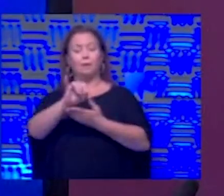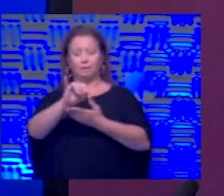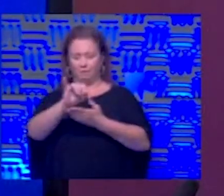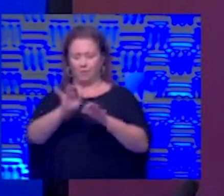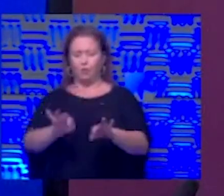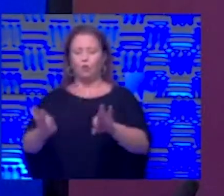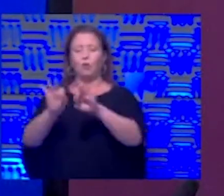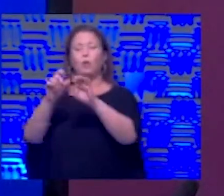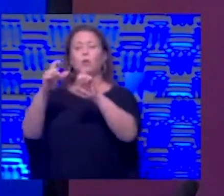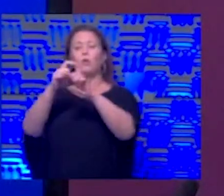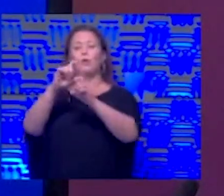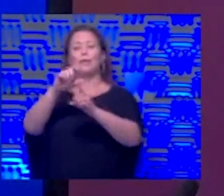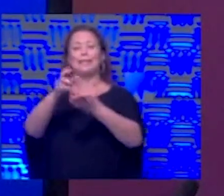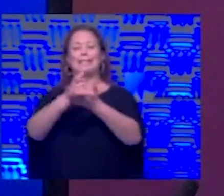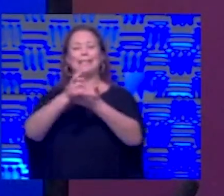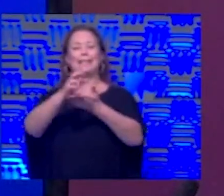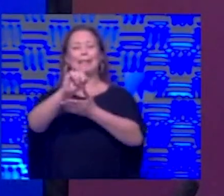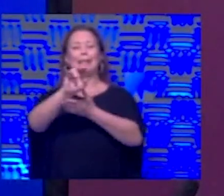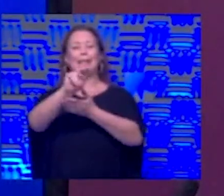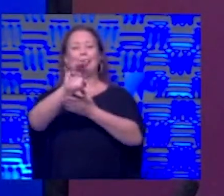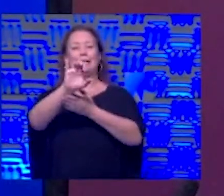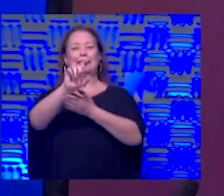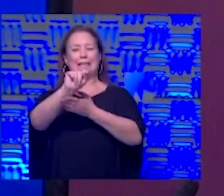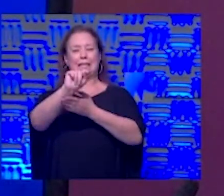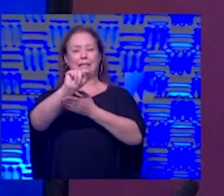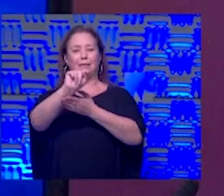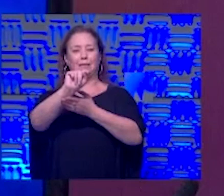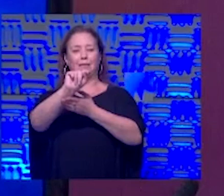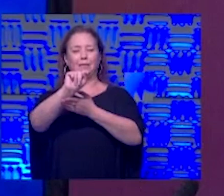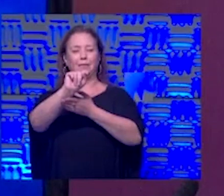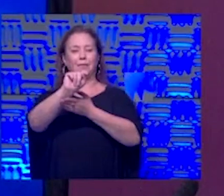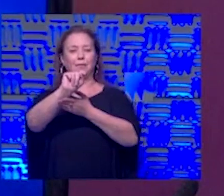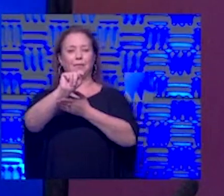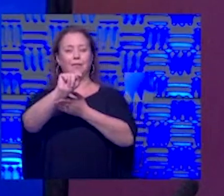critical word there is innocent, and the